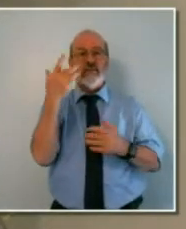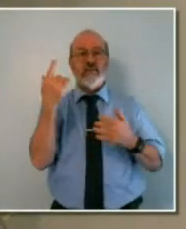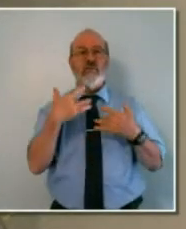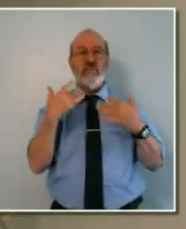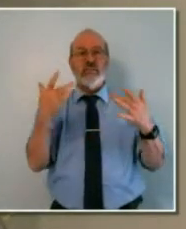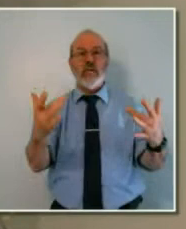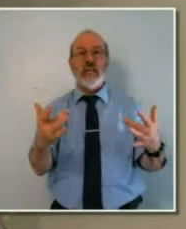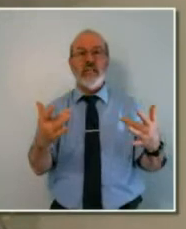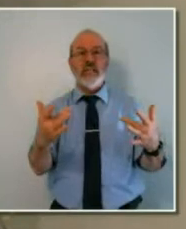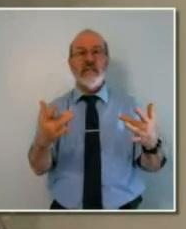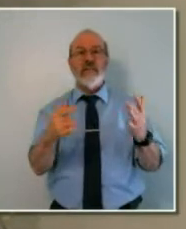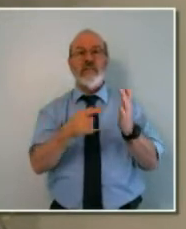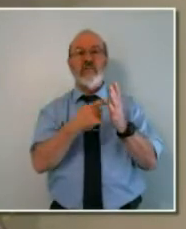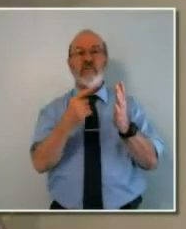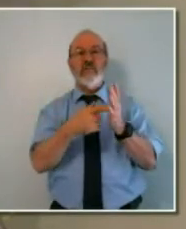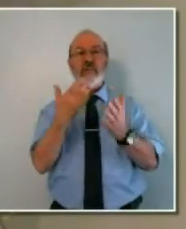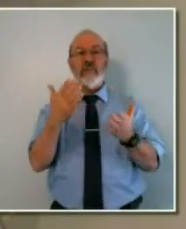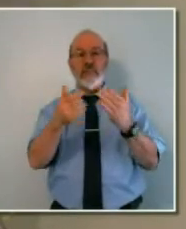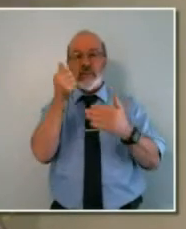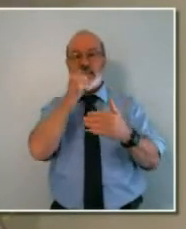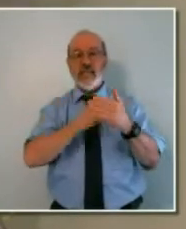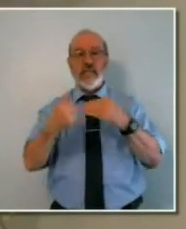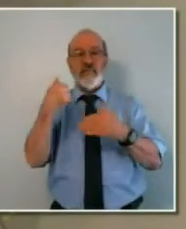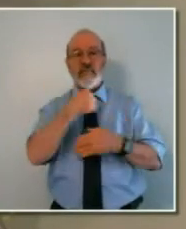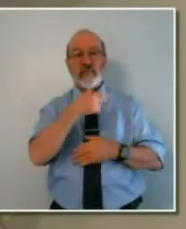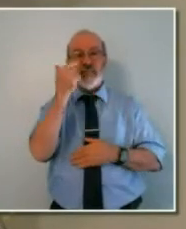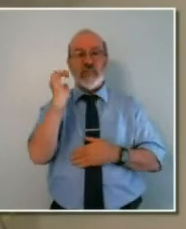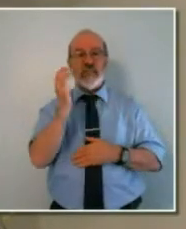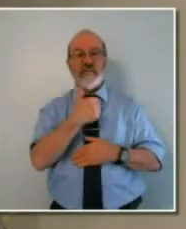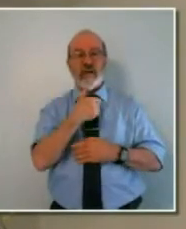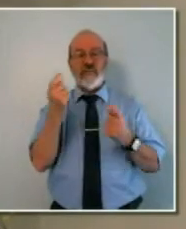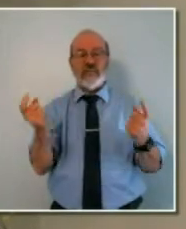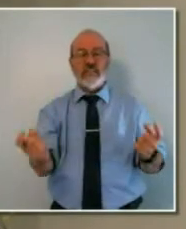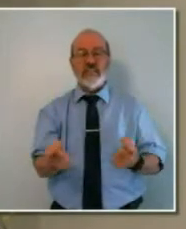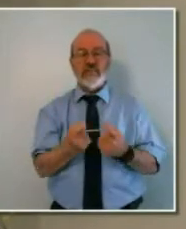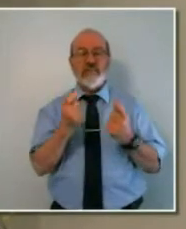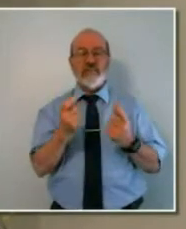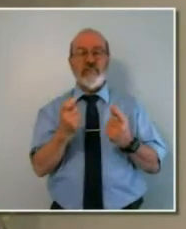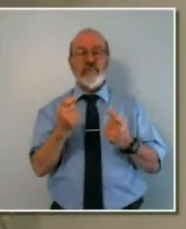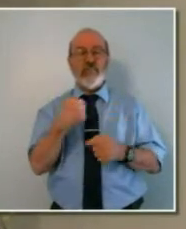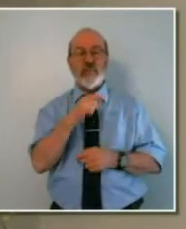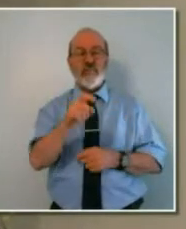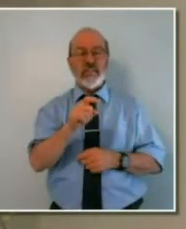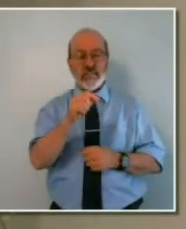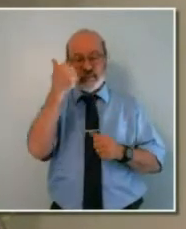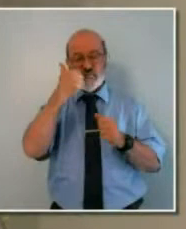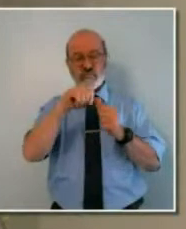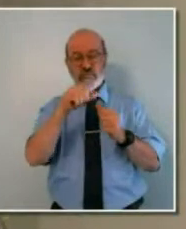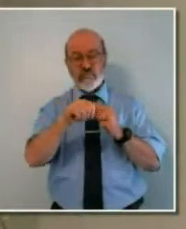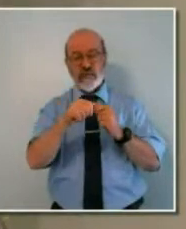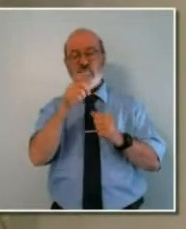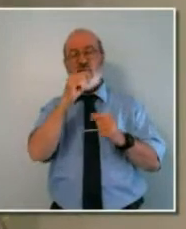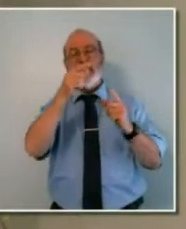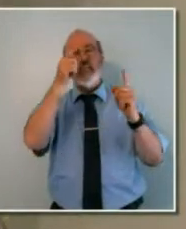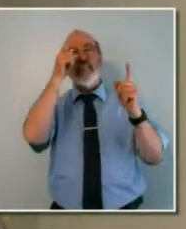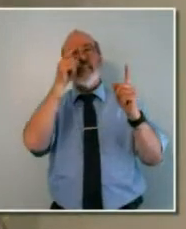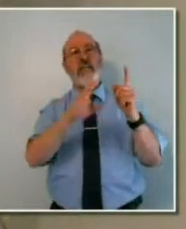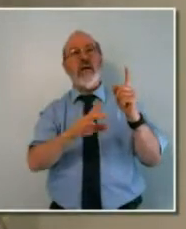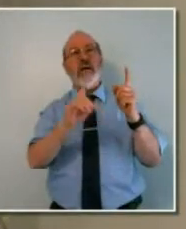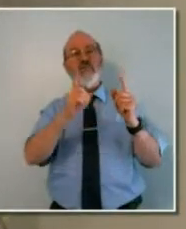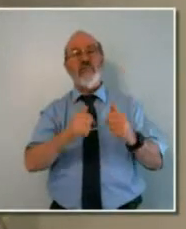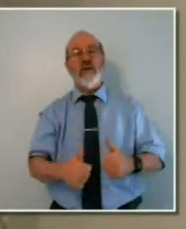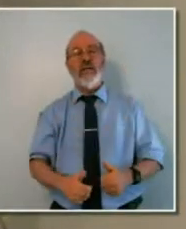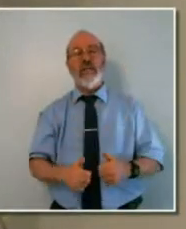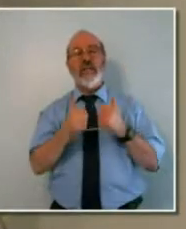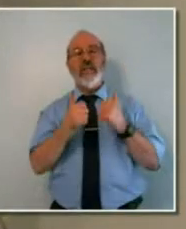but for a time it may be hid from us because of our sins. And we need to remember who He is and where He lives and